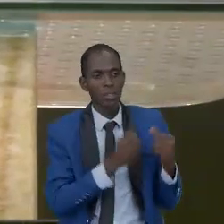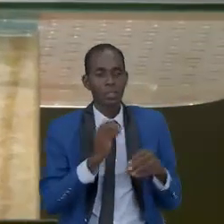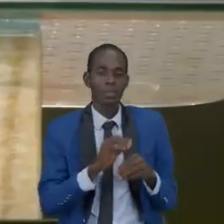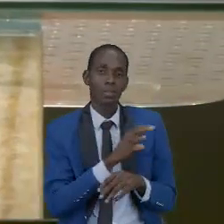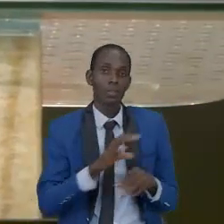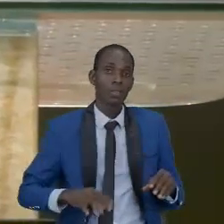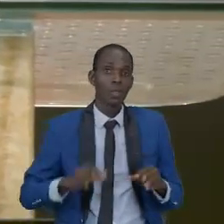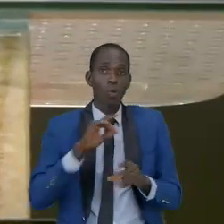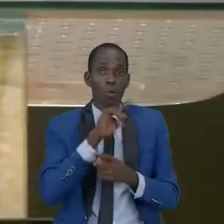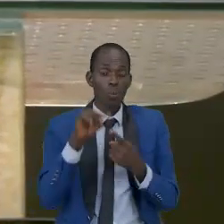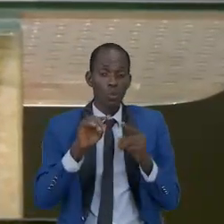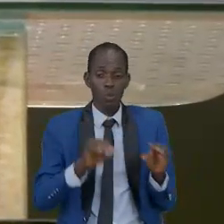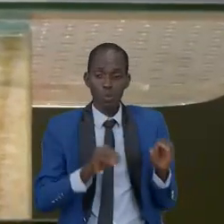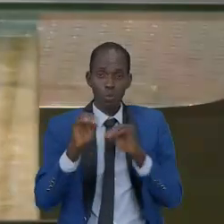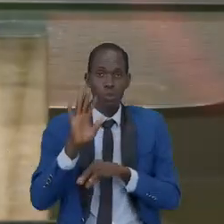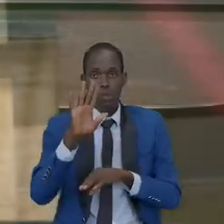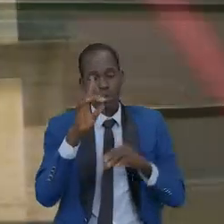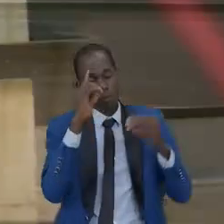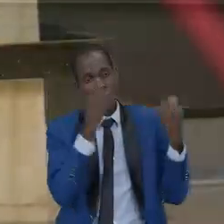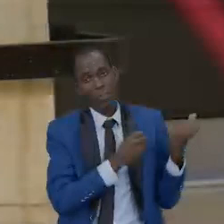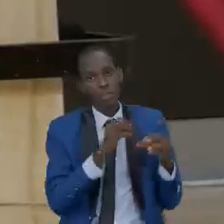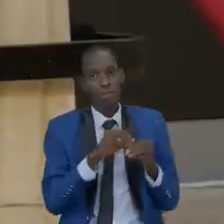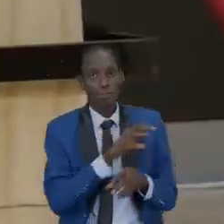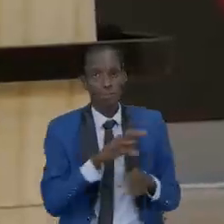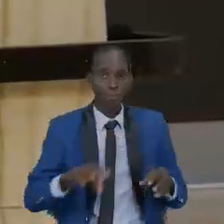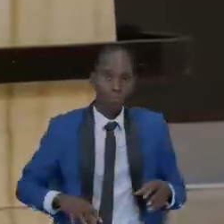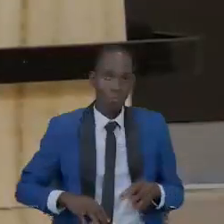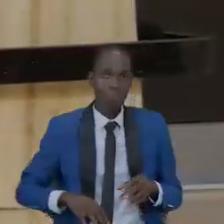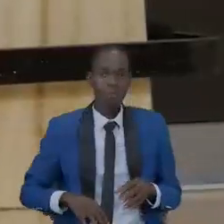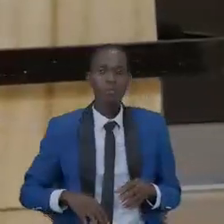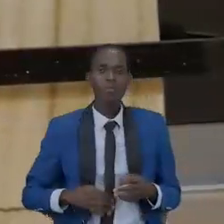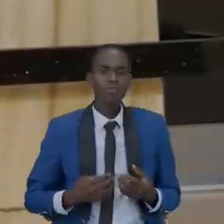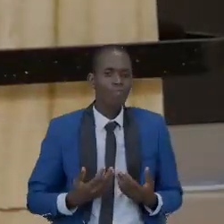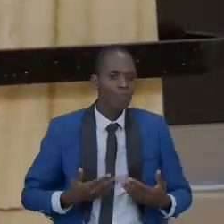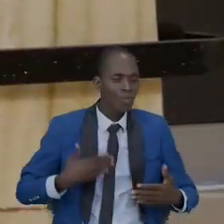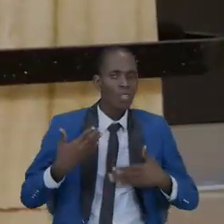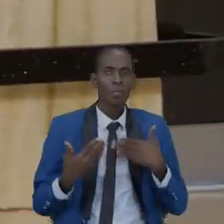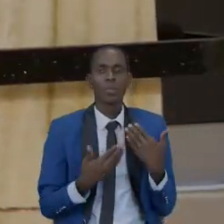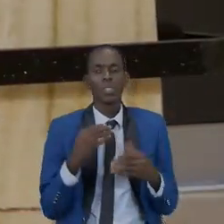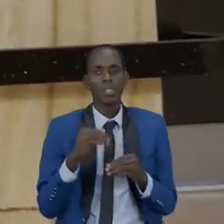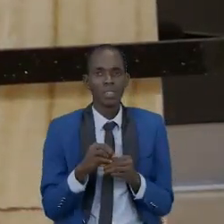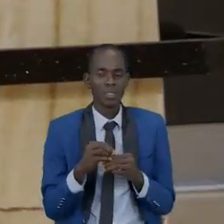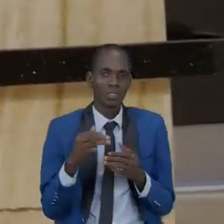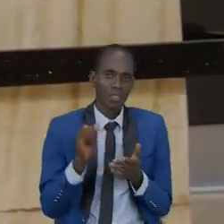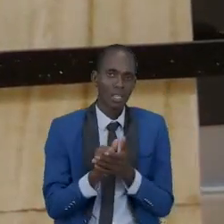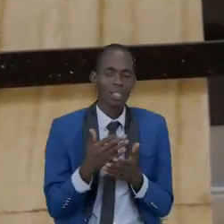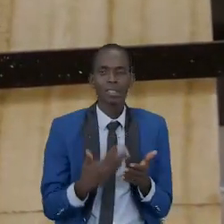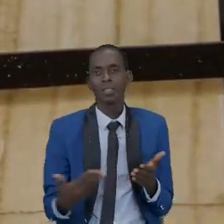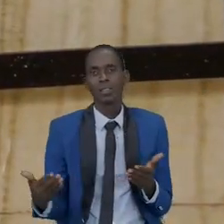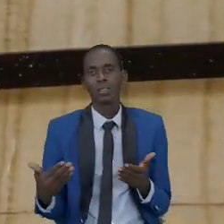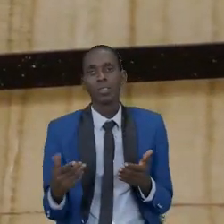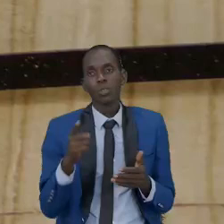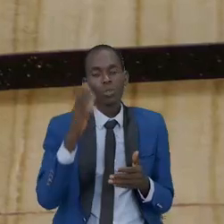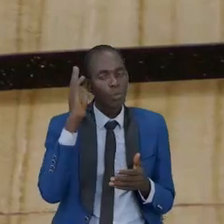in Christ, the life that follows after that, you will not live that